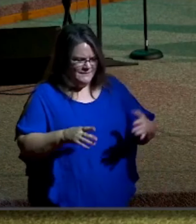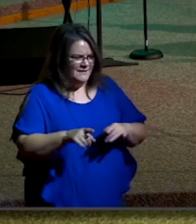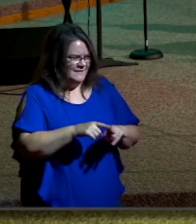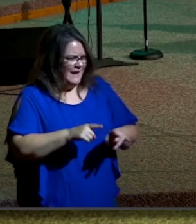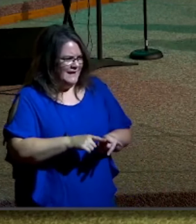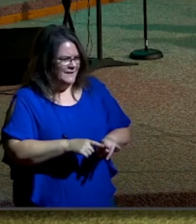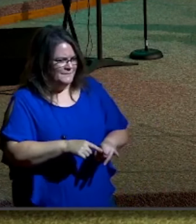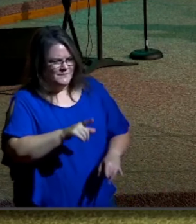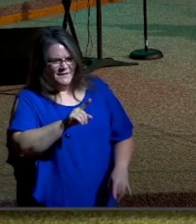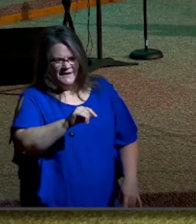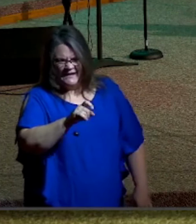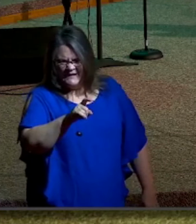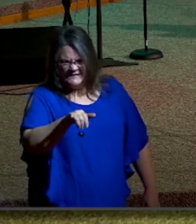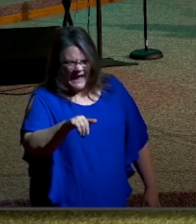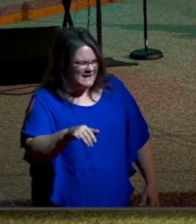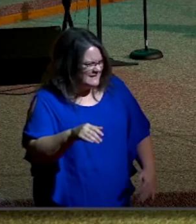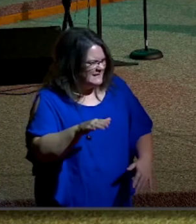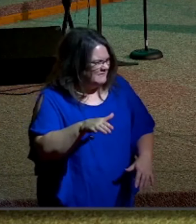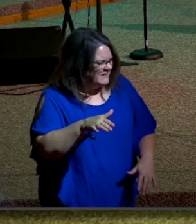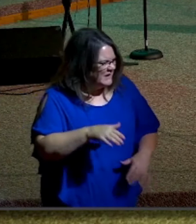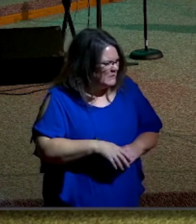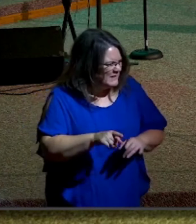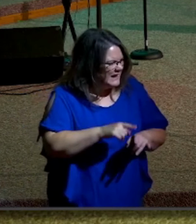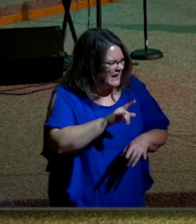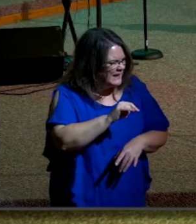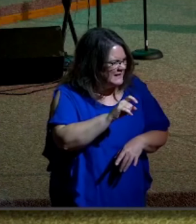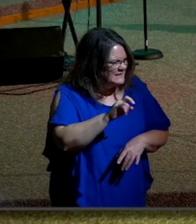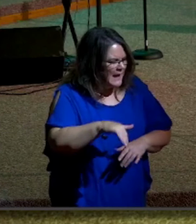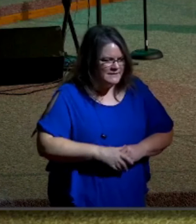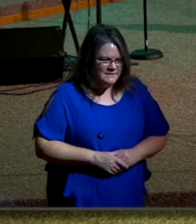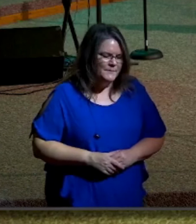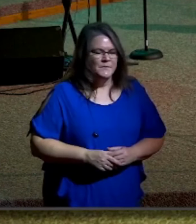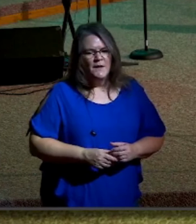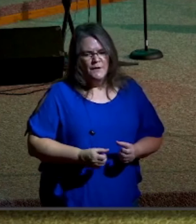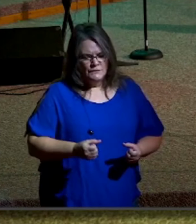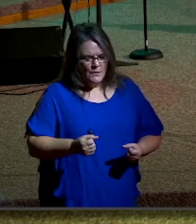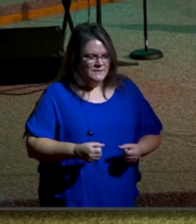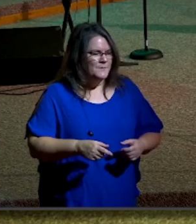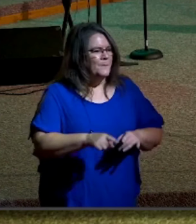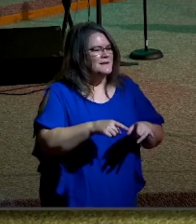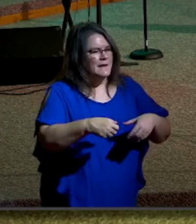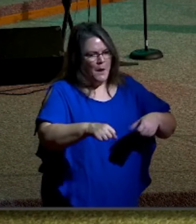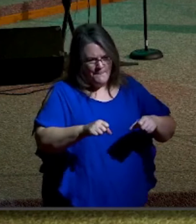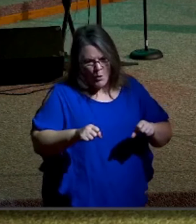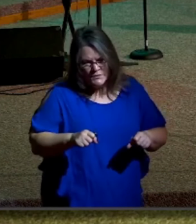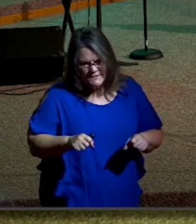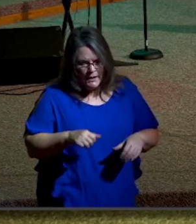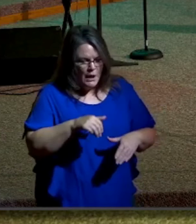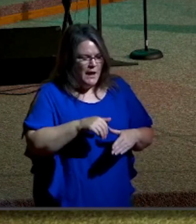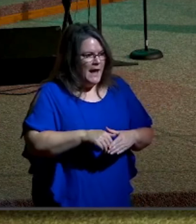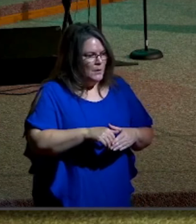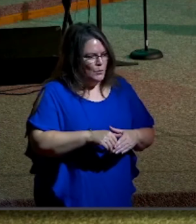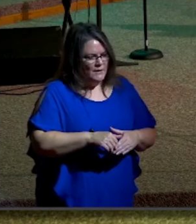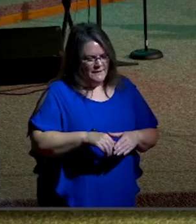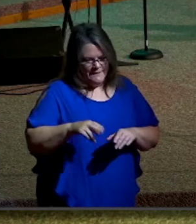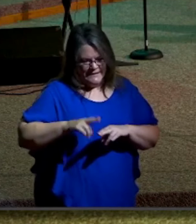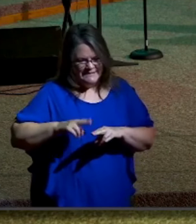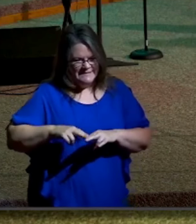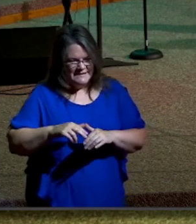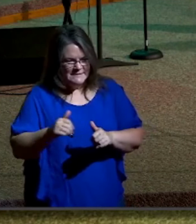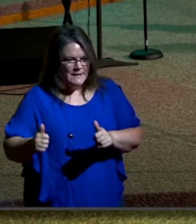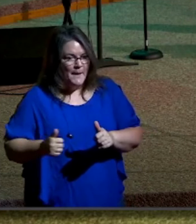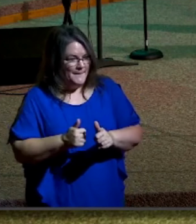maybe the best way of putting it. So he's like, you know, driving a motorcycle, and then we're in the little carriage behind him. And